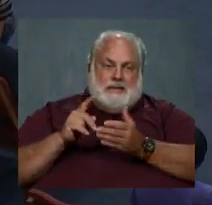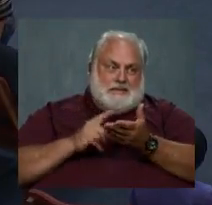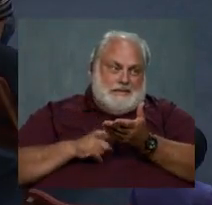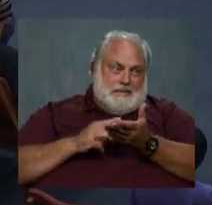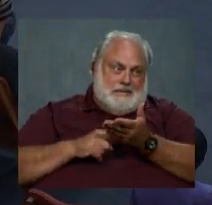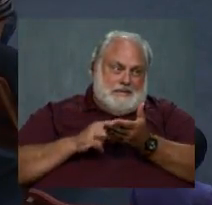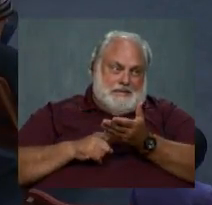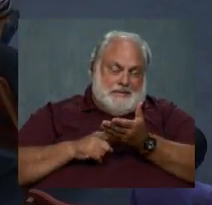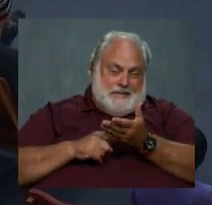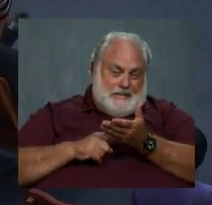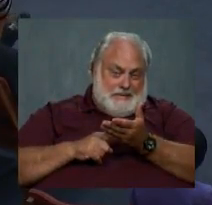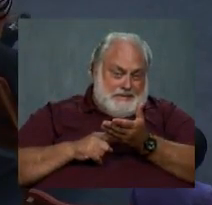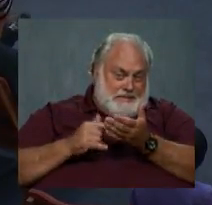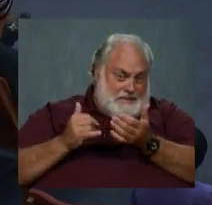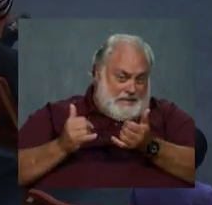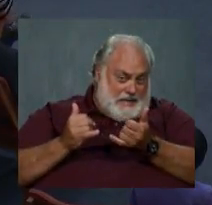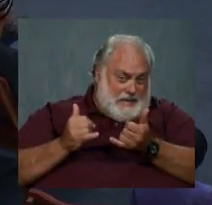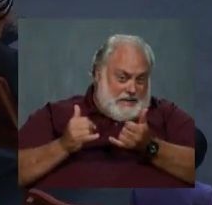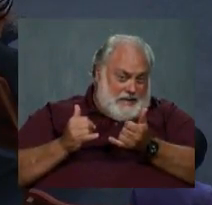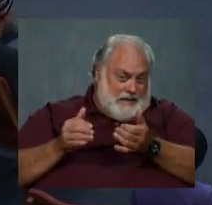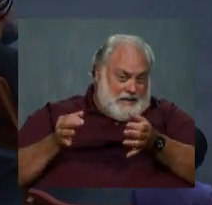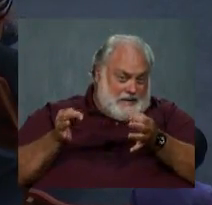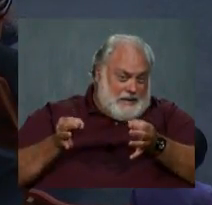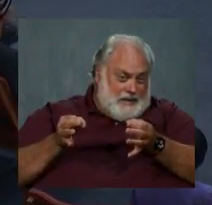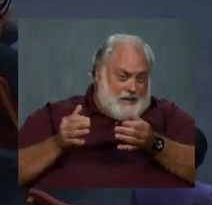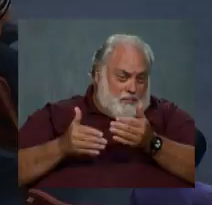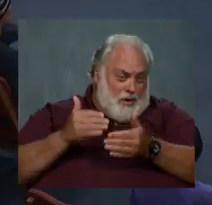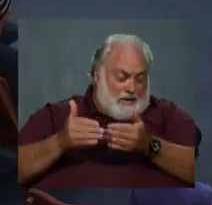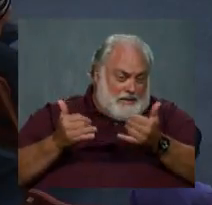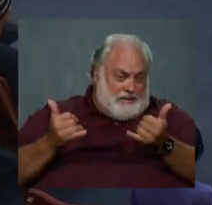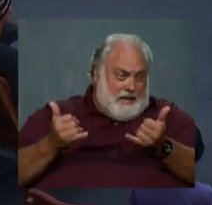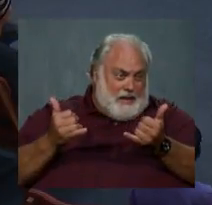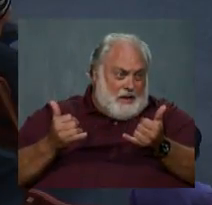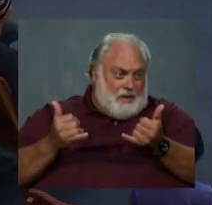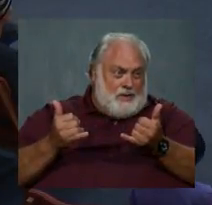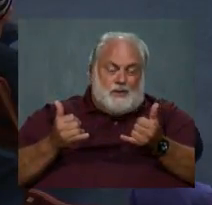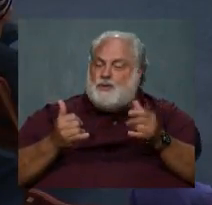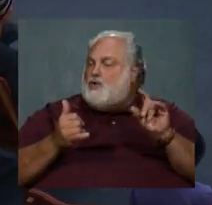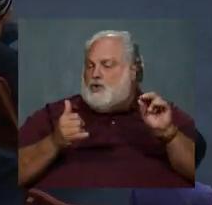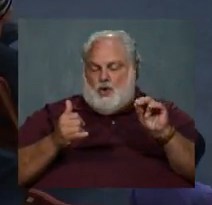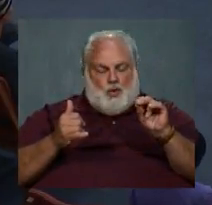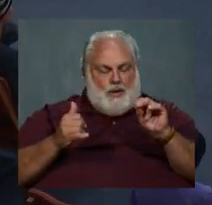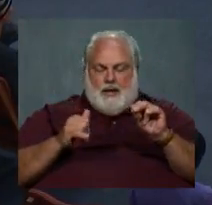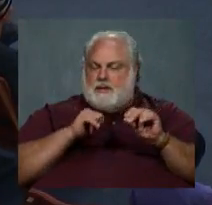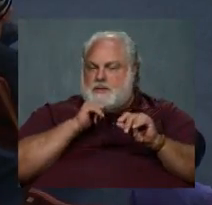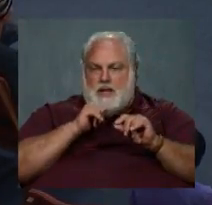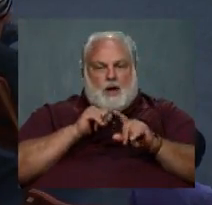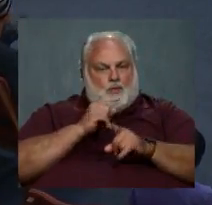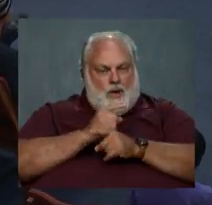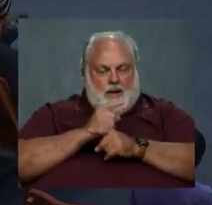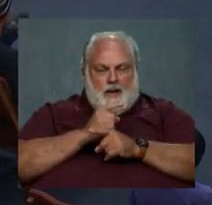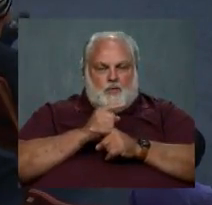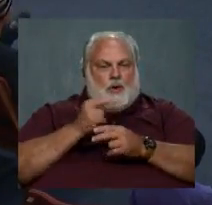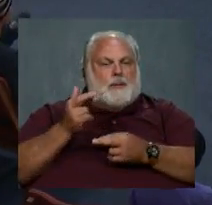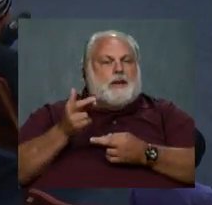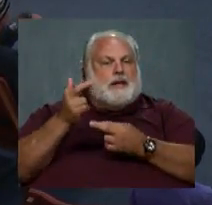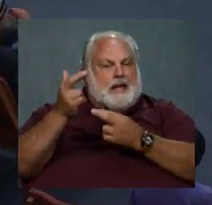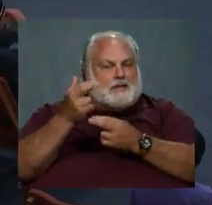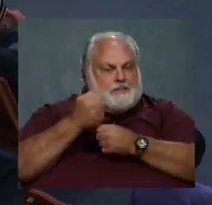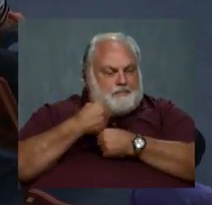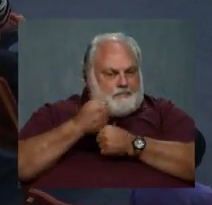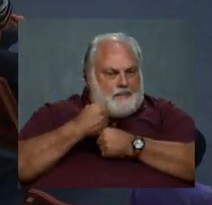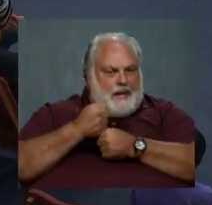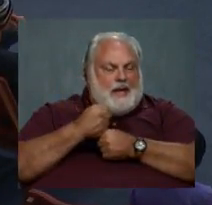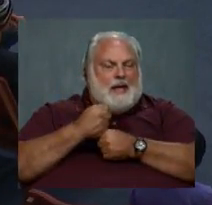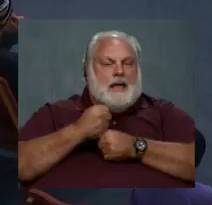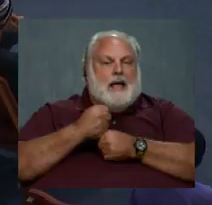and actually decision-making going on now. Well, no, there's no decision-making going on now. There's a recommendation that's been made,